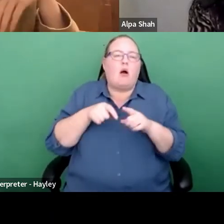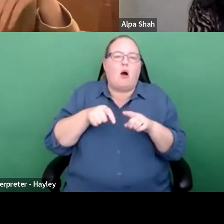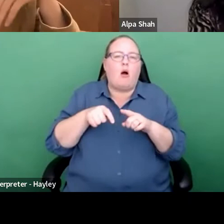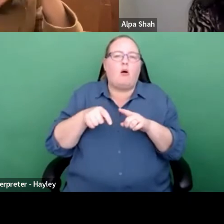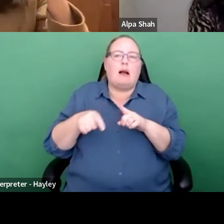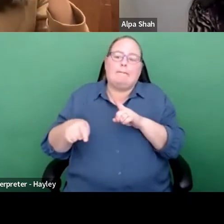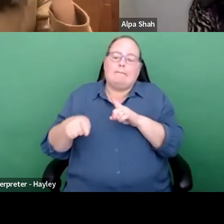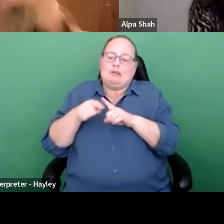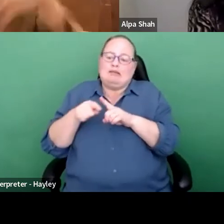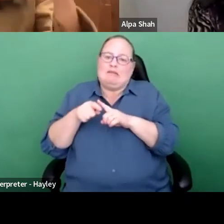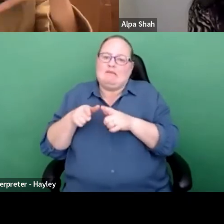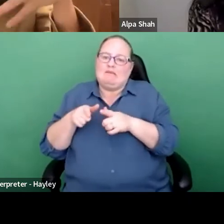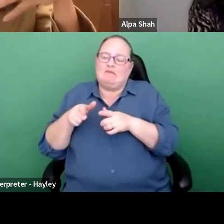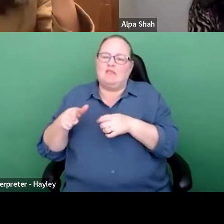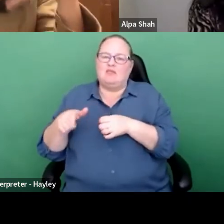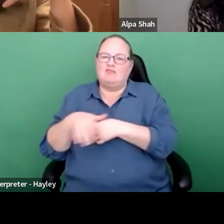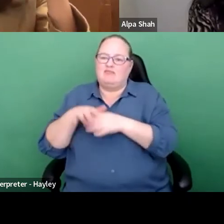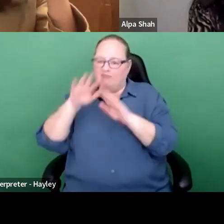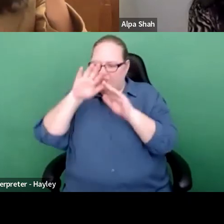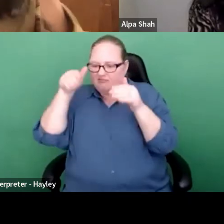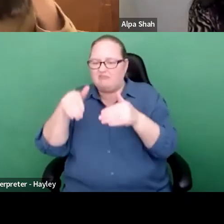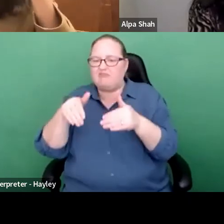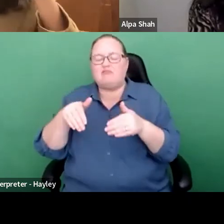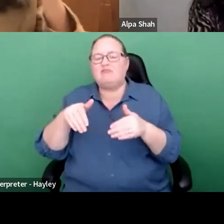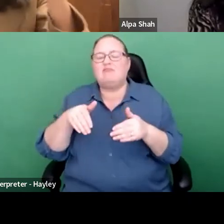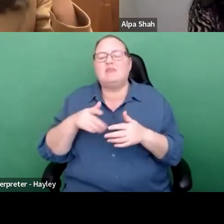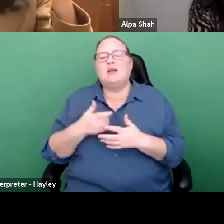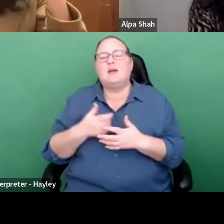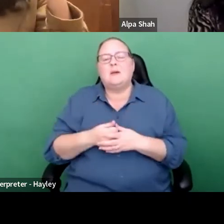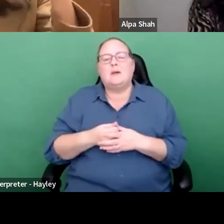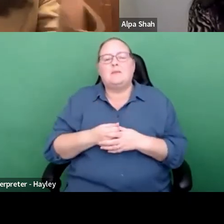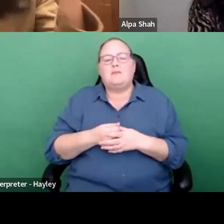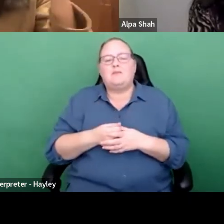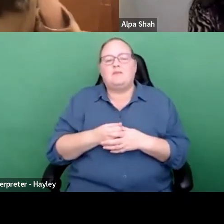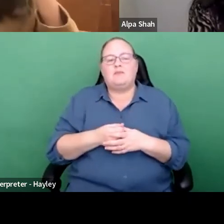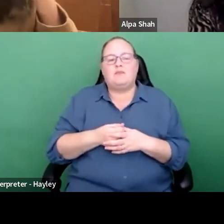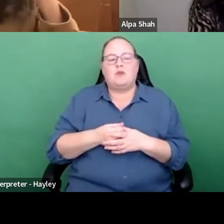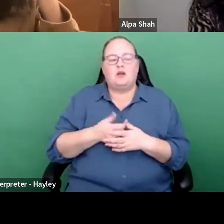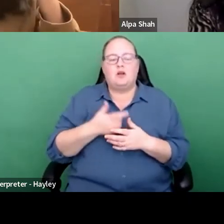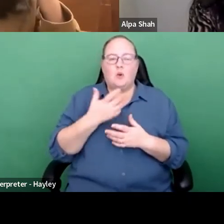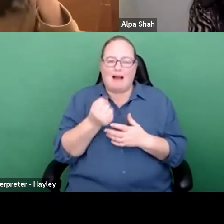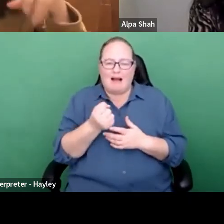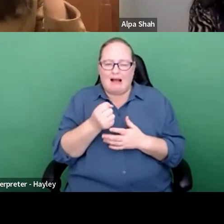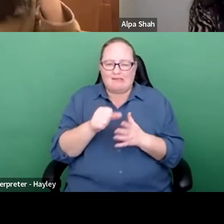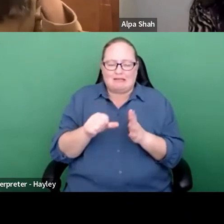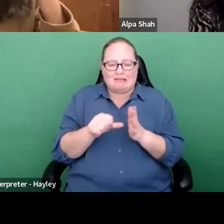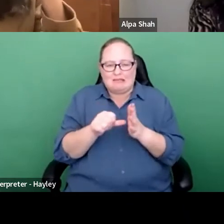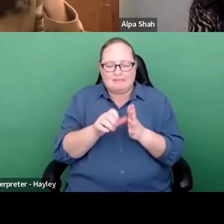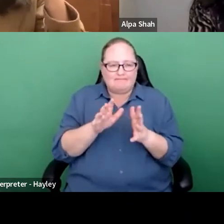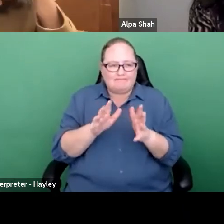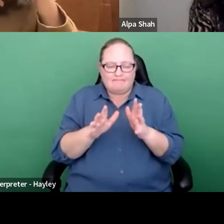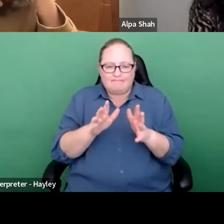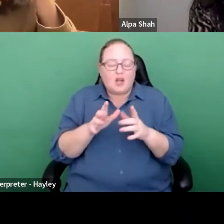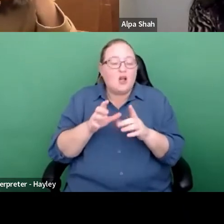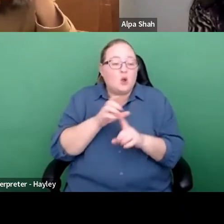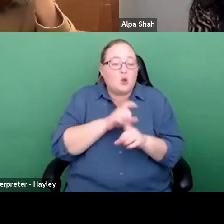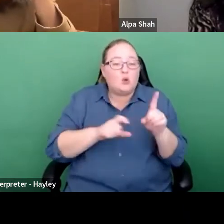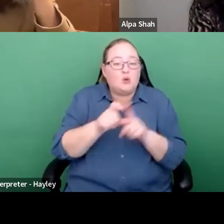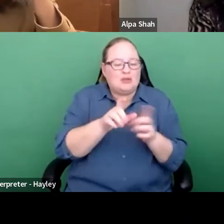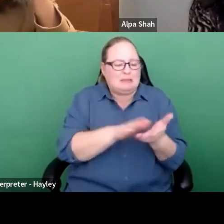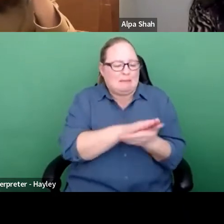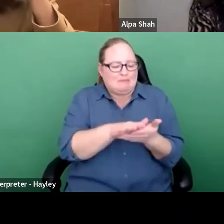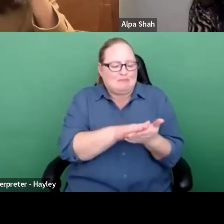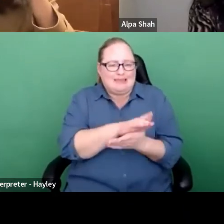that anthropology as a lens can kind of reveal, these very kind of, these very thorny bits about what a community means and what this facade of a